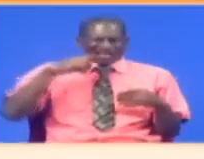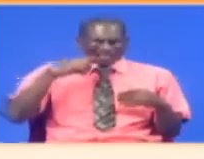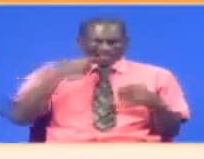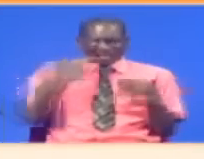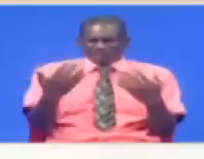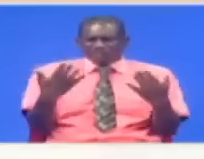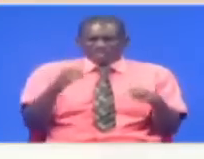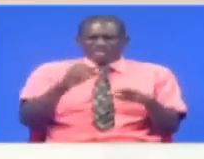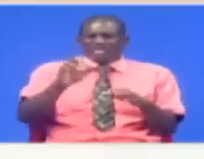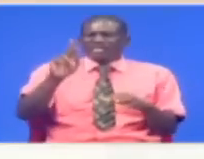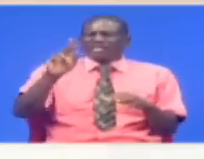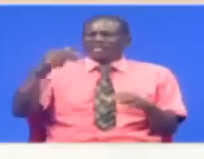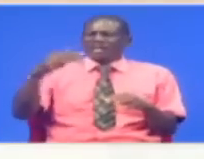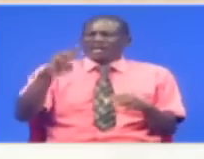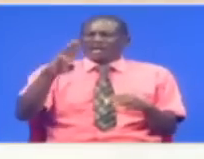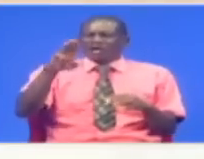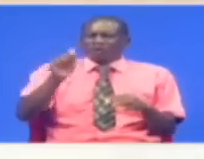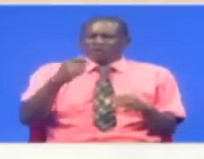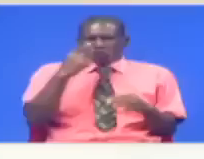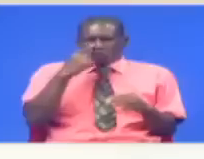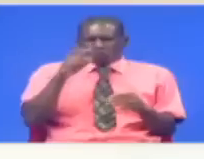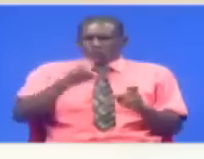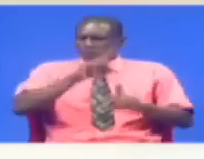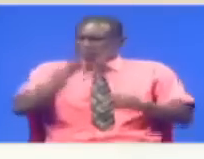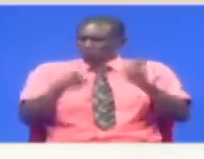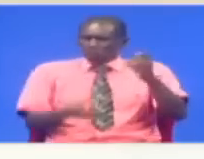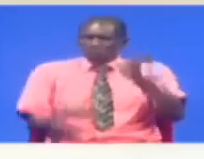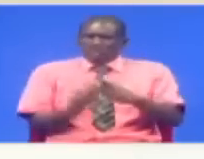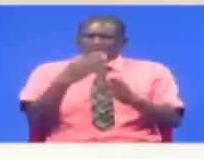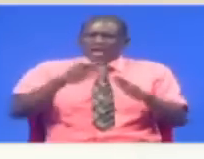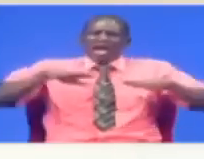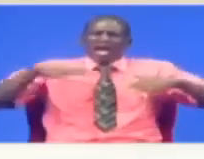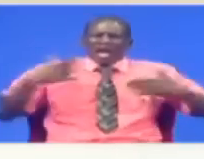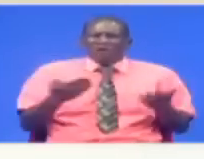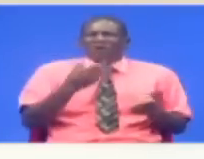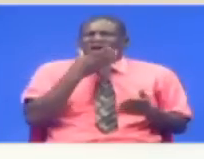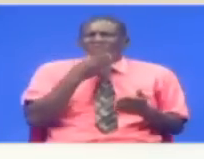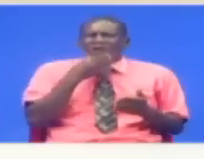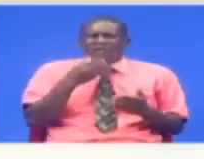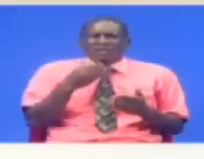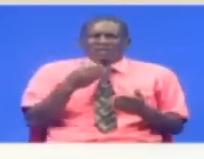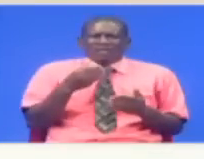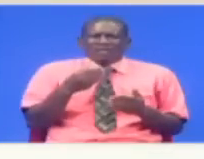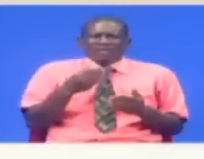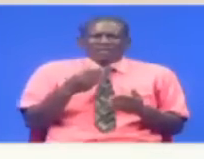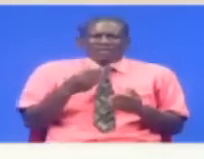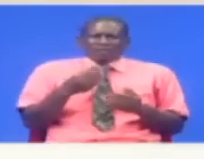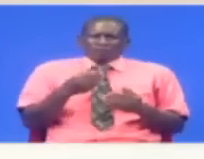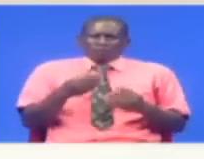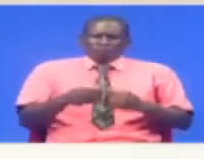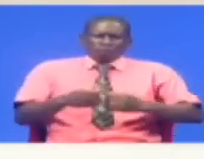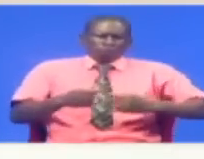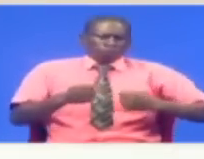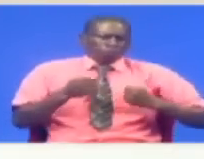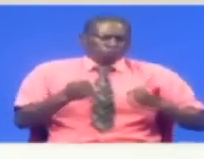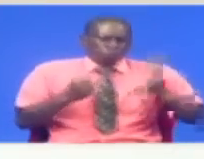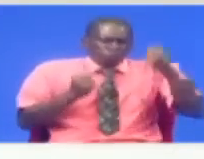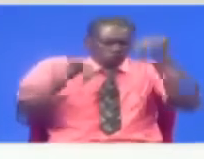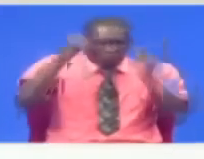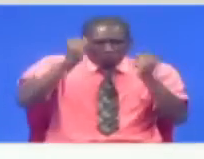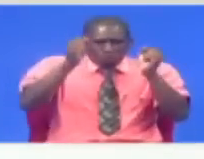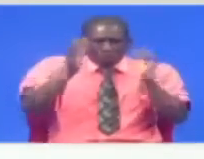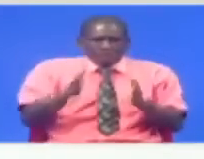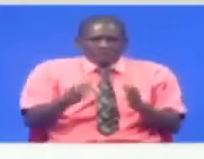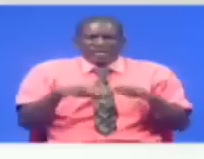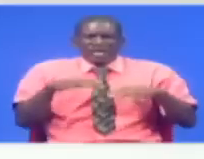Kahawa Wendani home. Questions have been raised over how a man hardened by battle and jungle tactics,